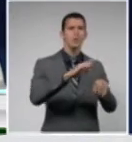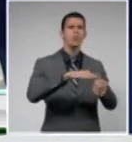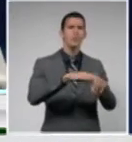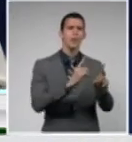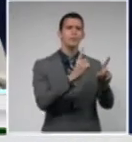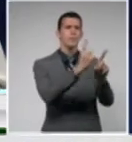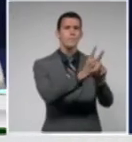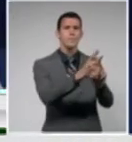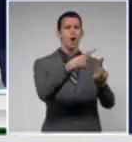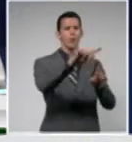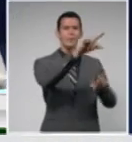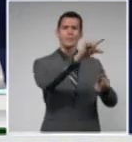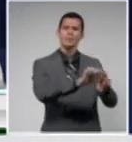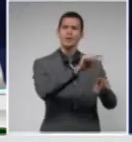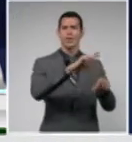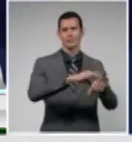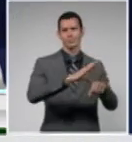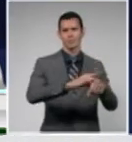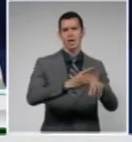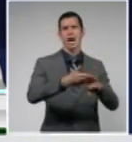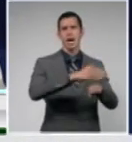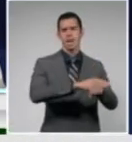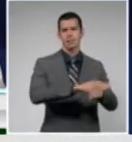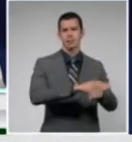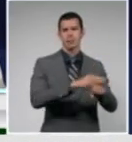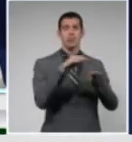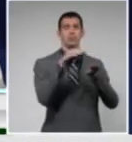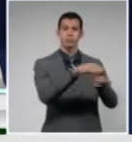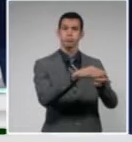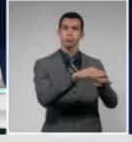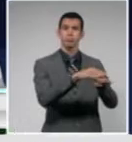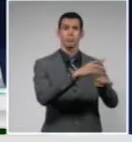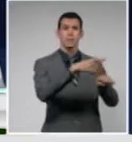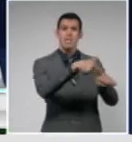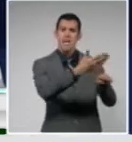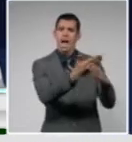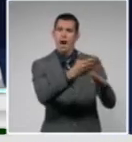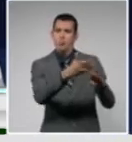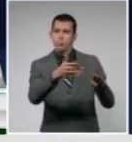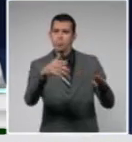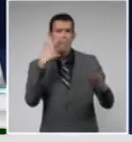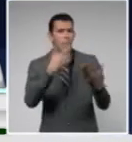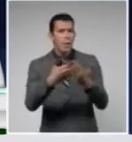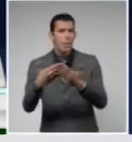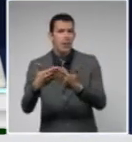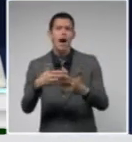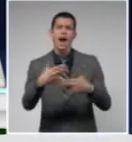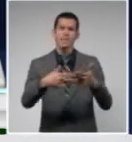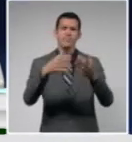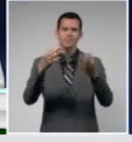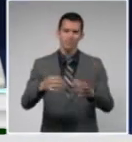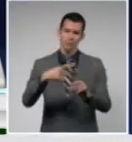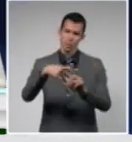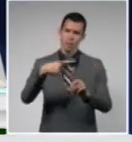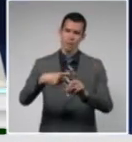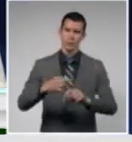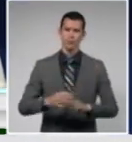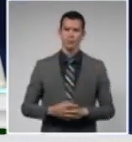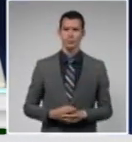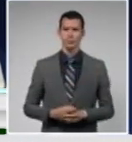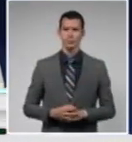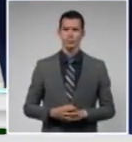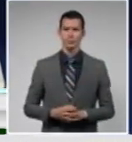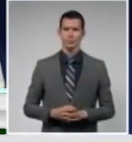Yesterday, no one to have tested positive for the virus contracted it abroad, for a total of